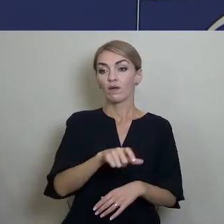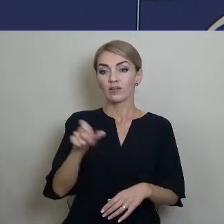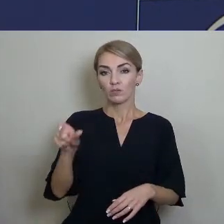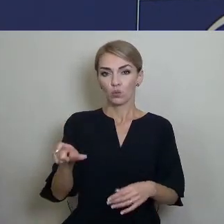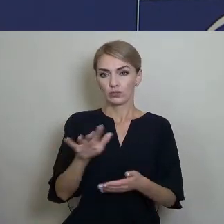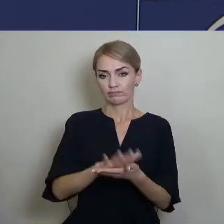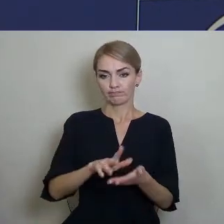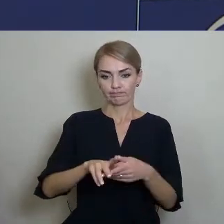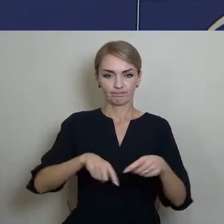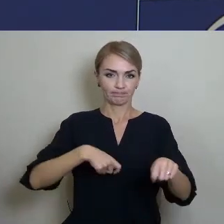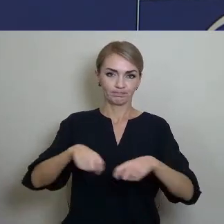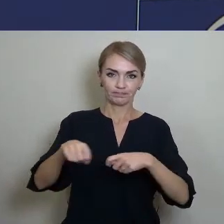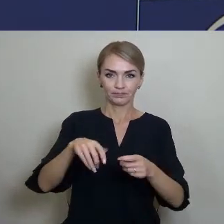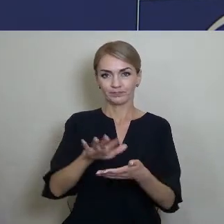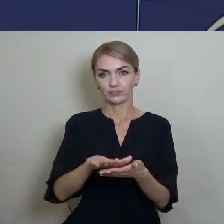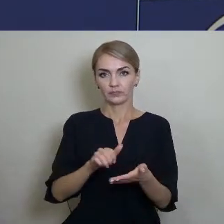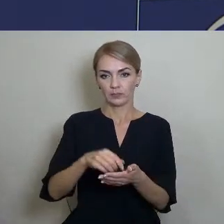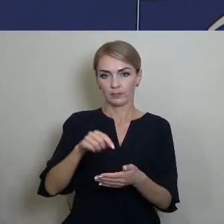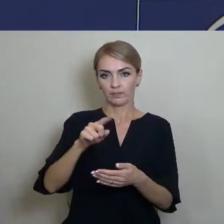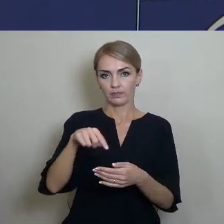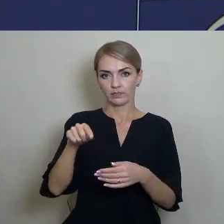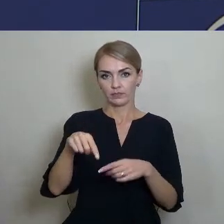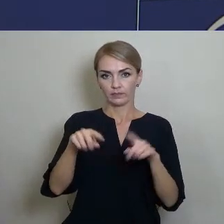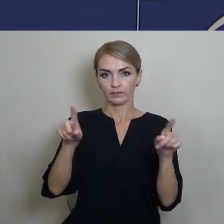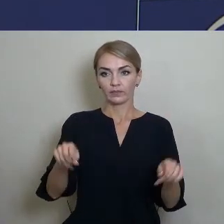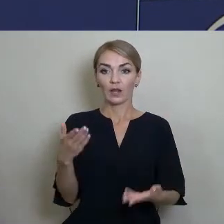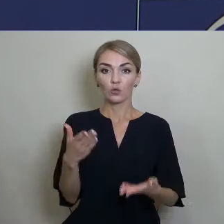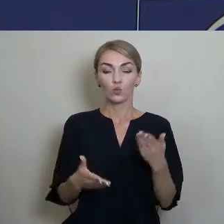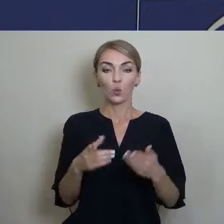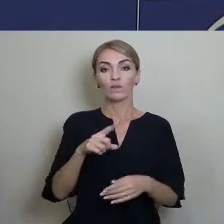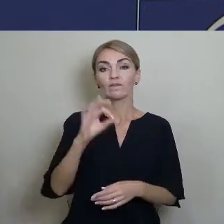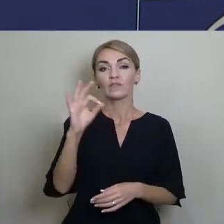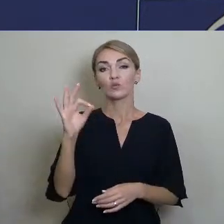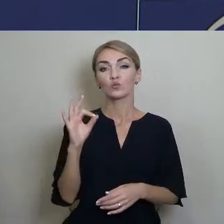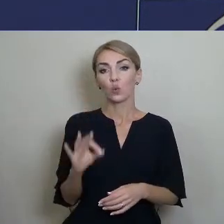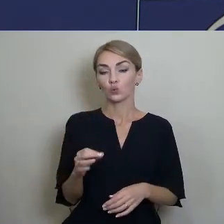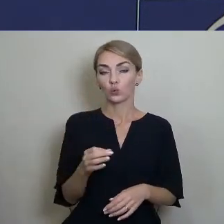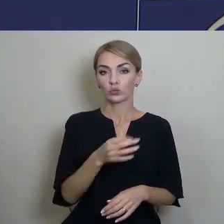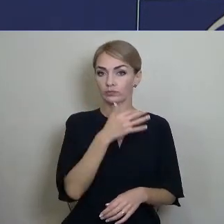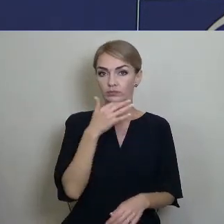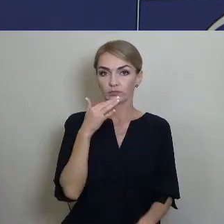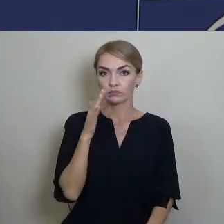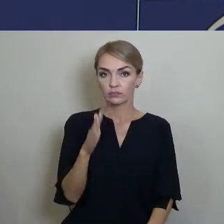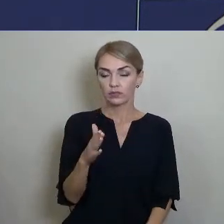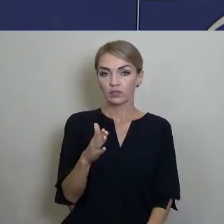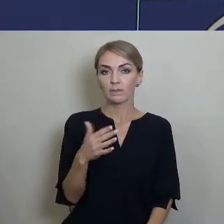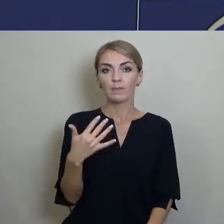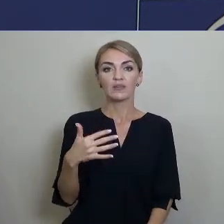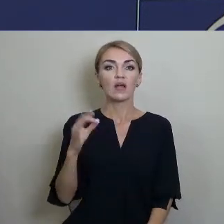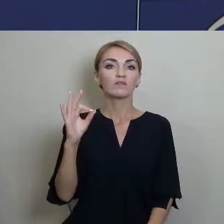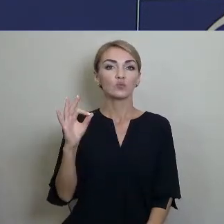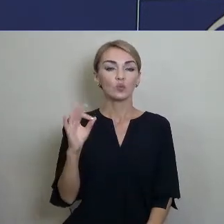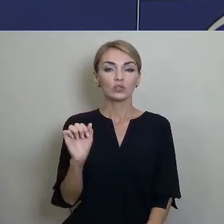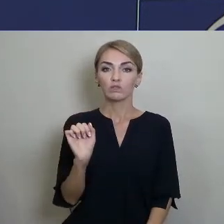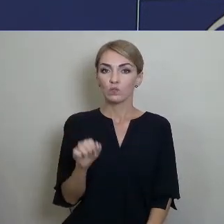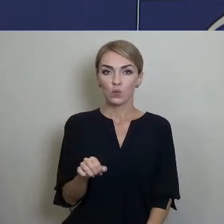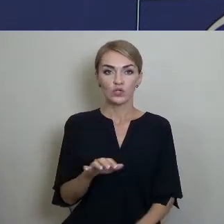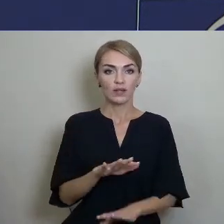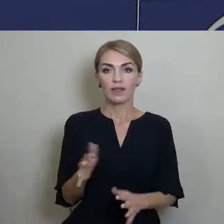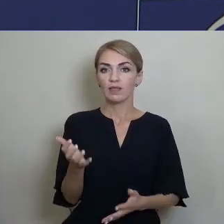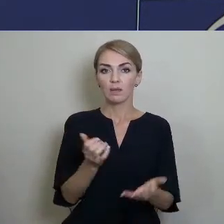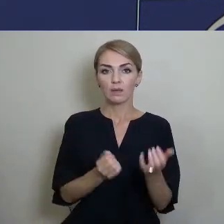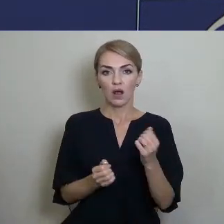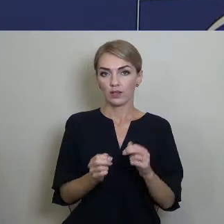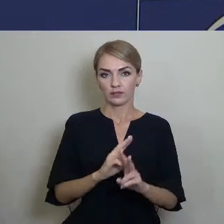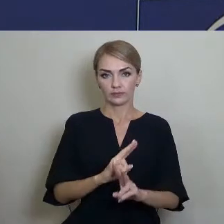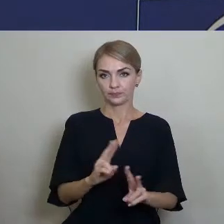there were instances when voters spoiled, destroyed the ballots, and if that's going to make a large